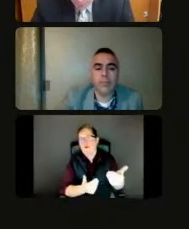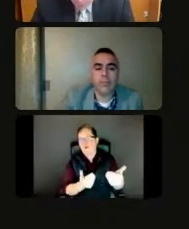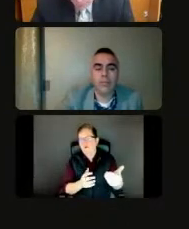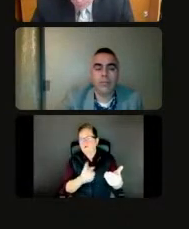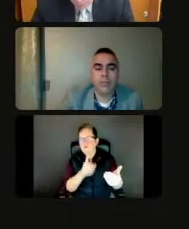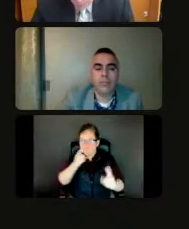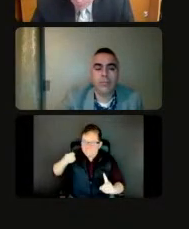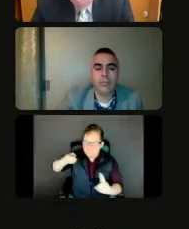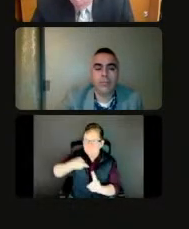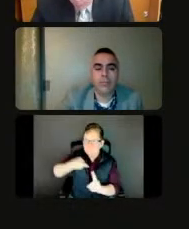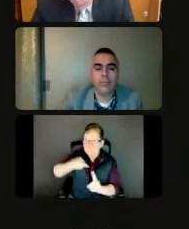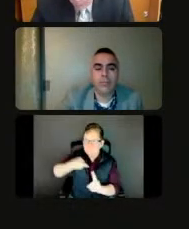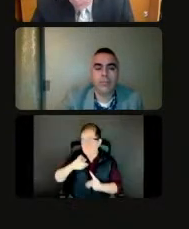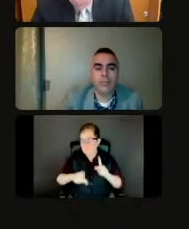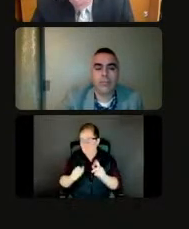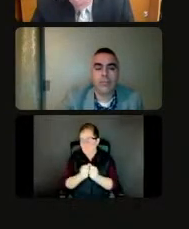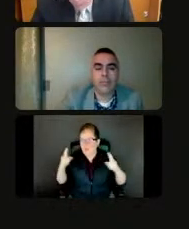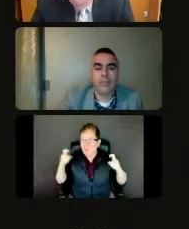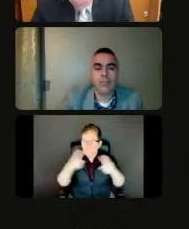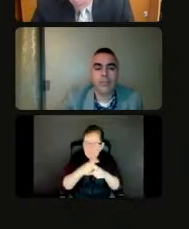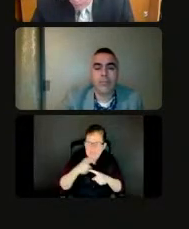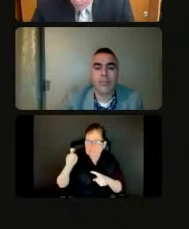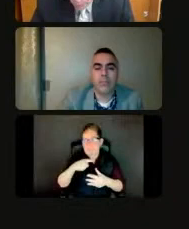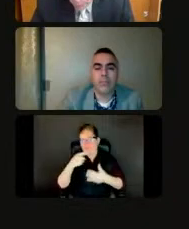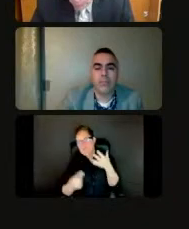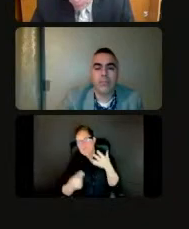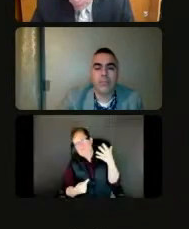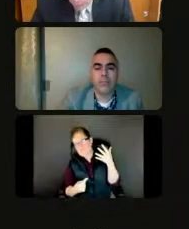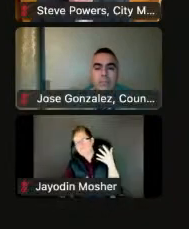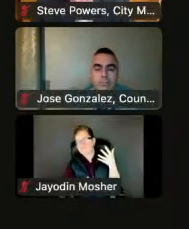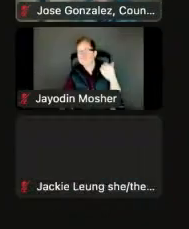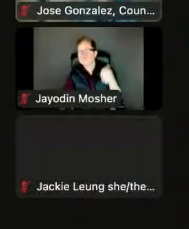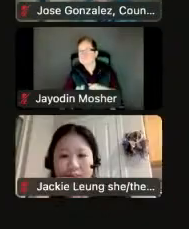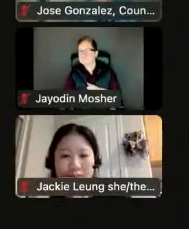have a lot more complex needs. Councilor Leung.